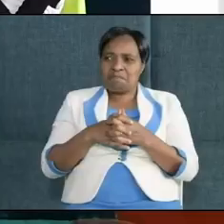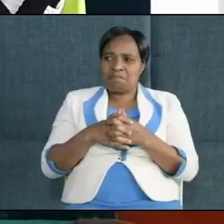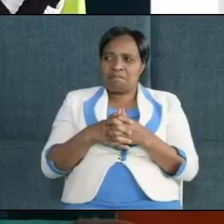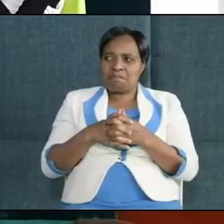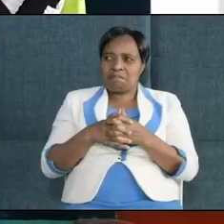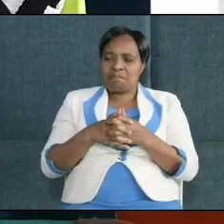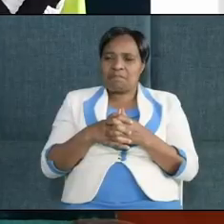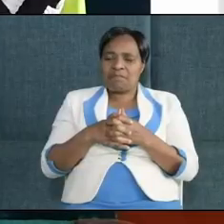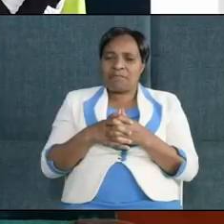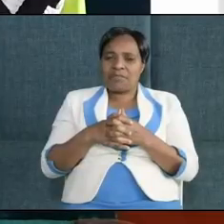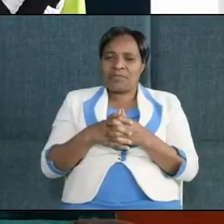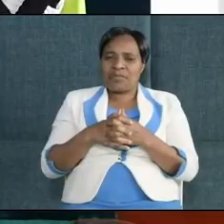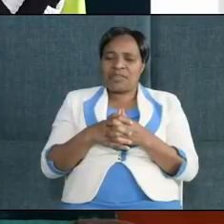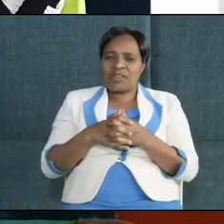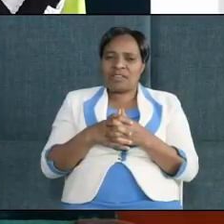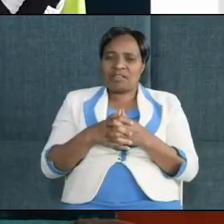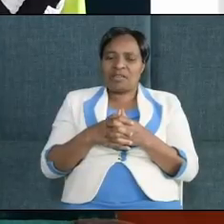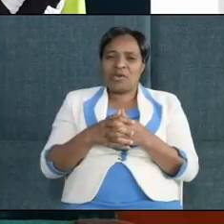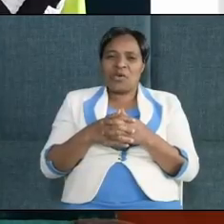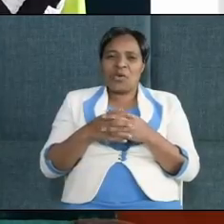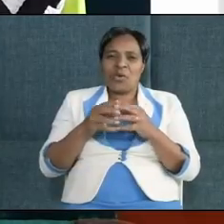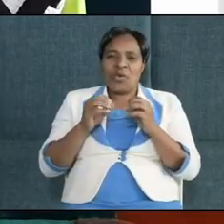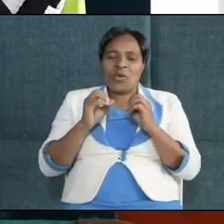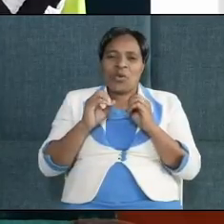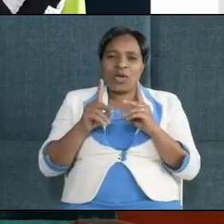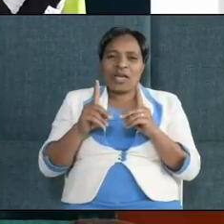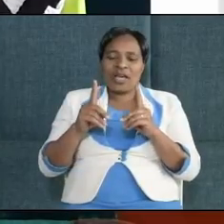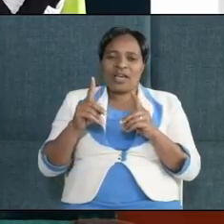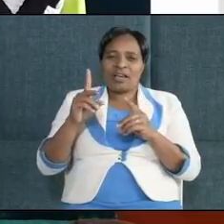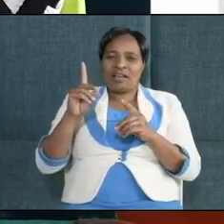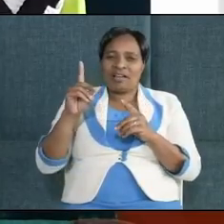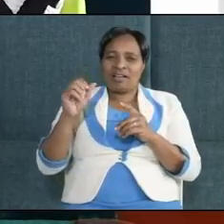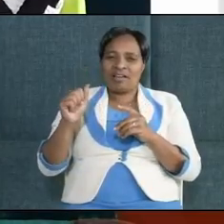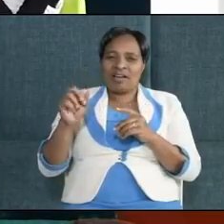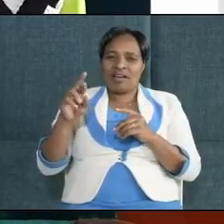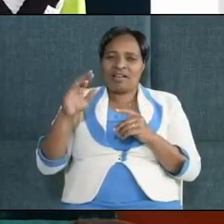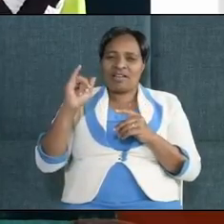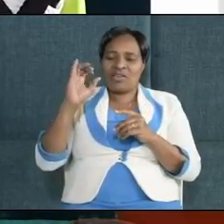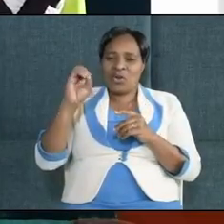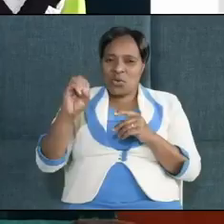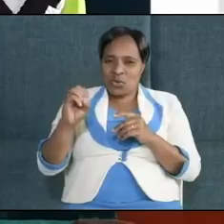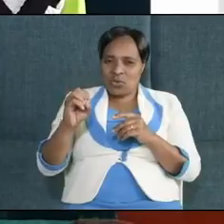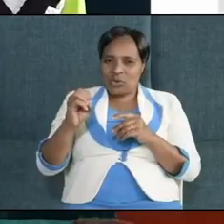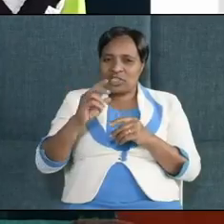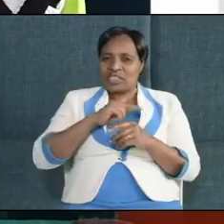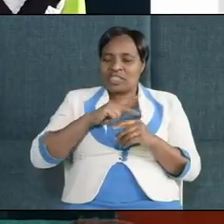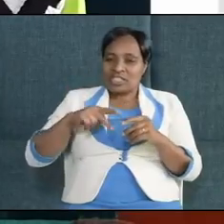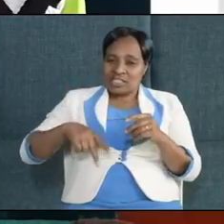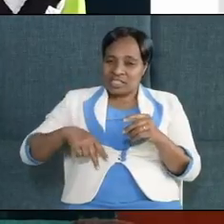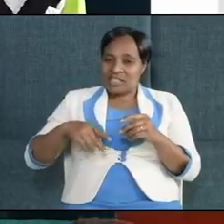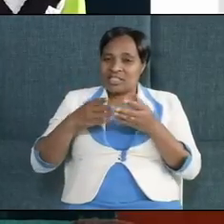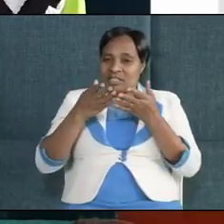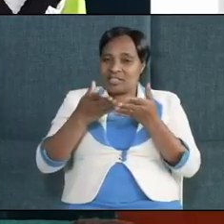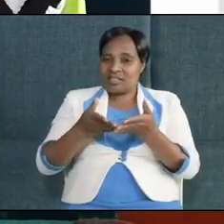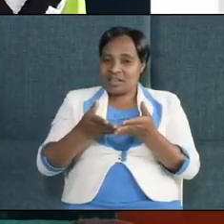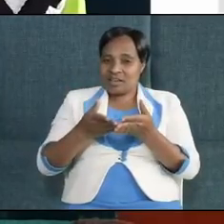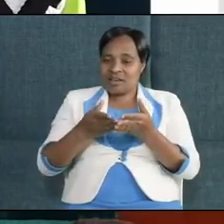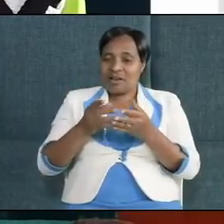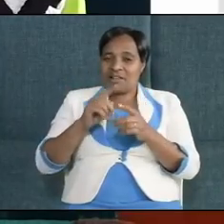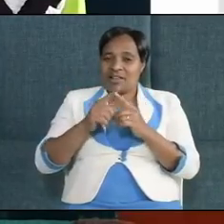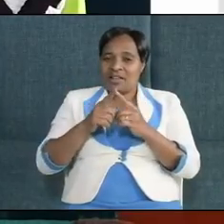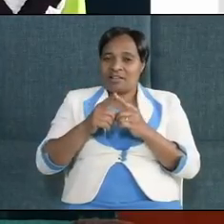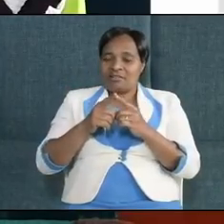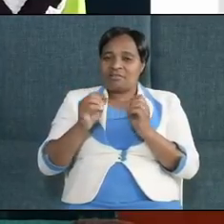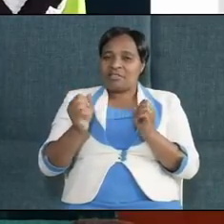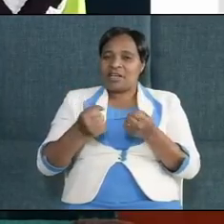Deborah, who was it? Gallio. Yes, it was Gallio. And you know what they were accusing him of? They were saying